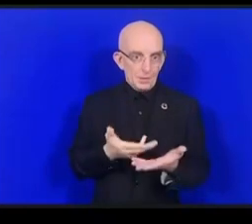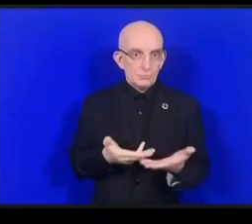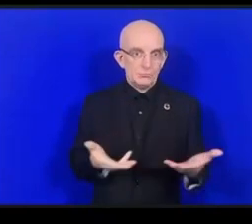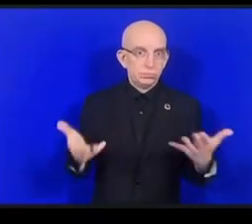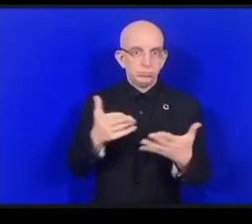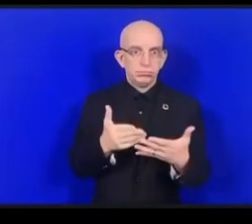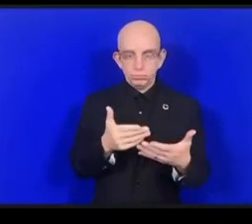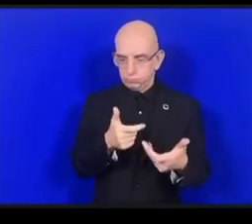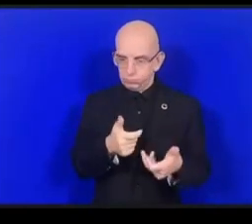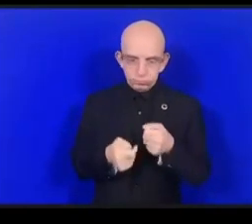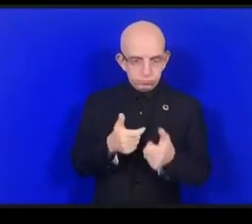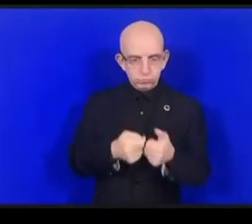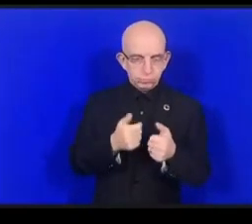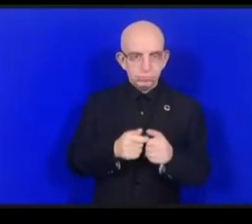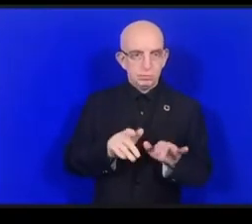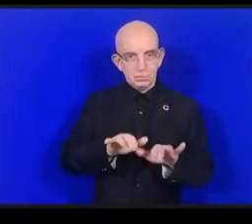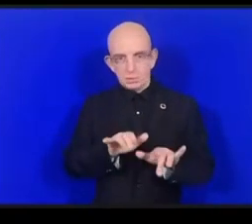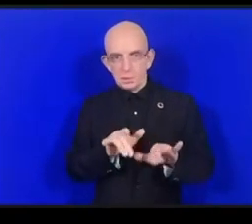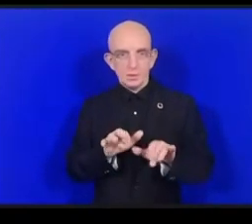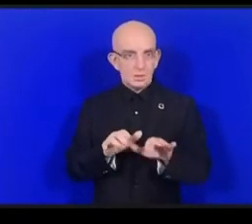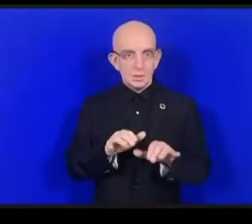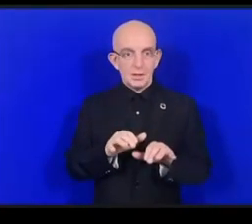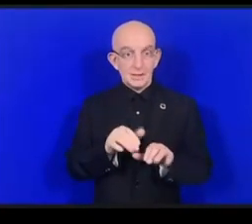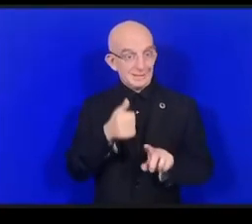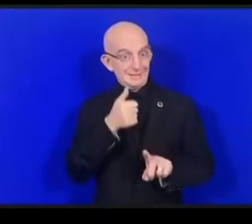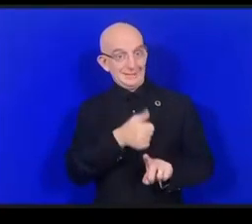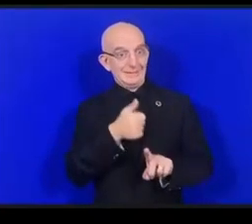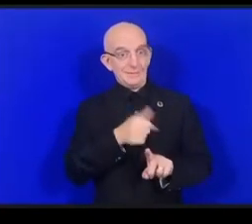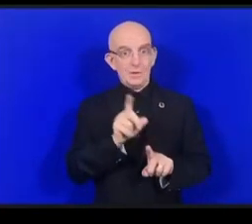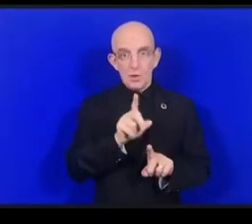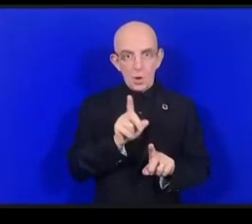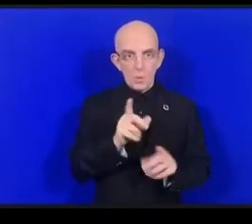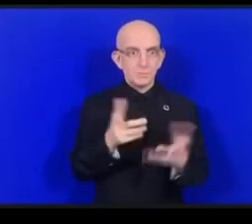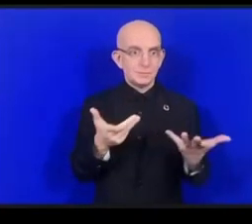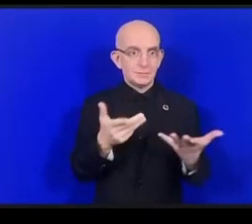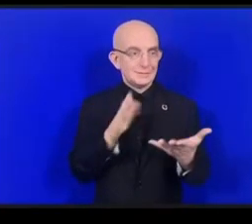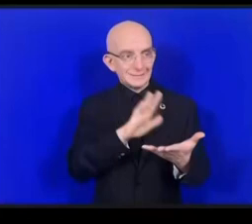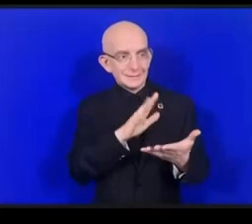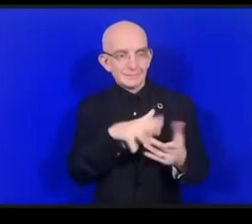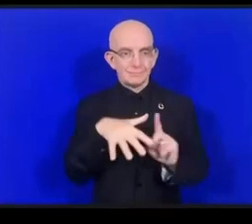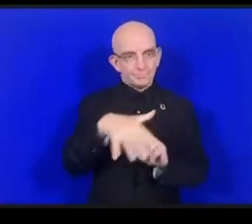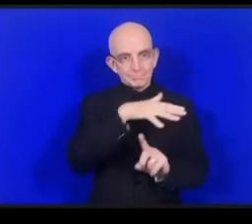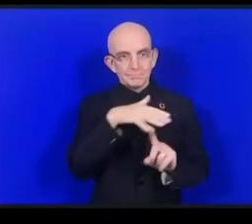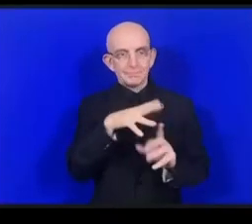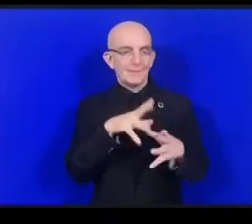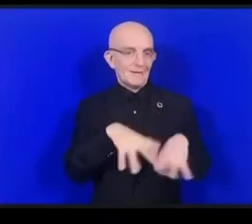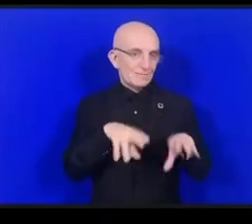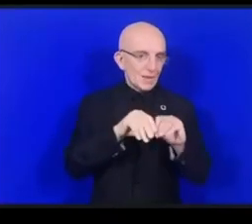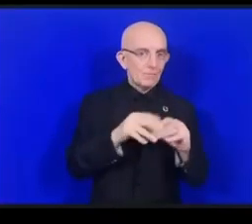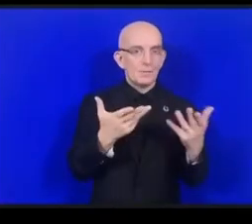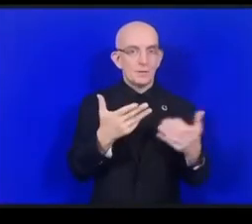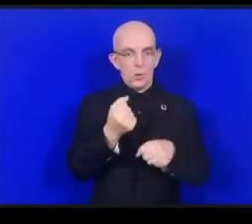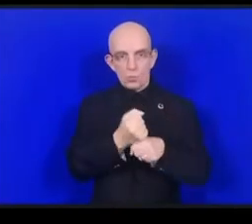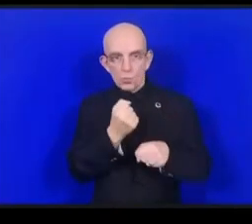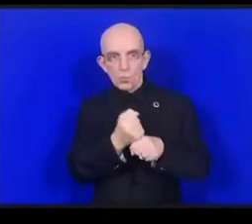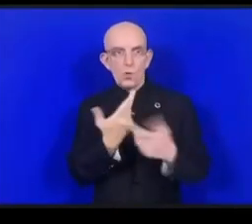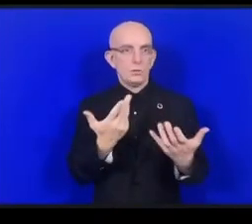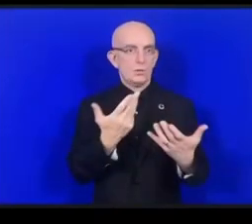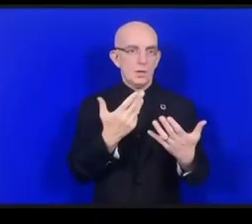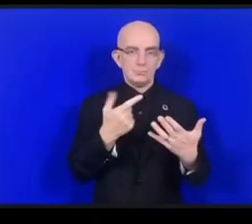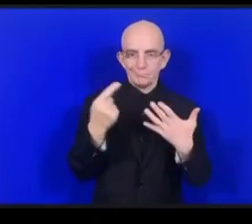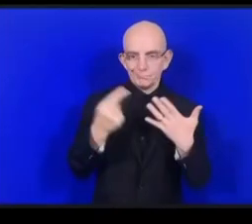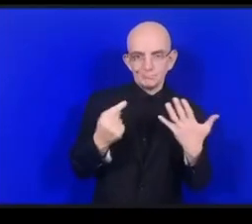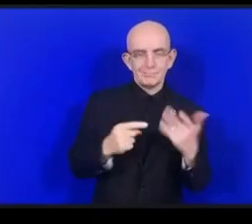also for the community work. For example, like our YCIG member very